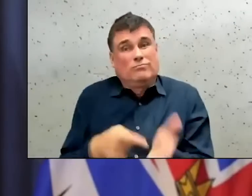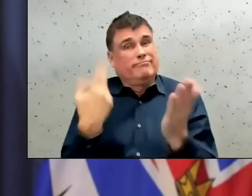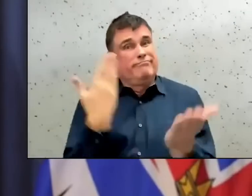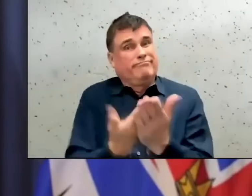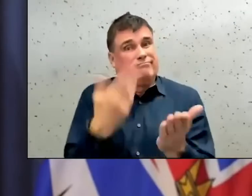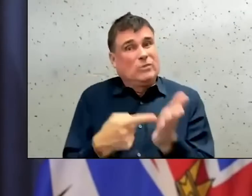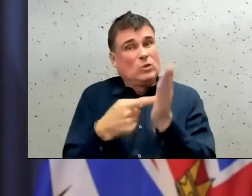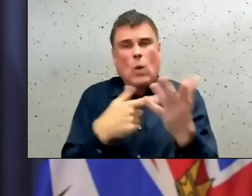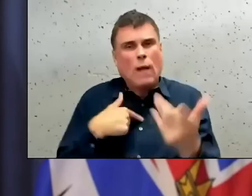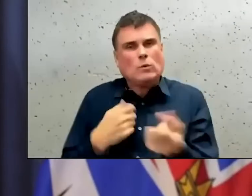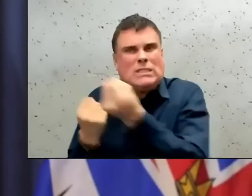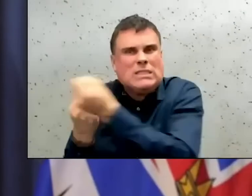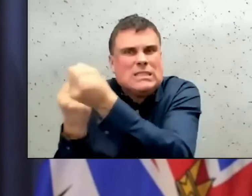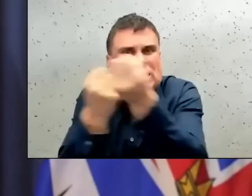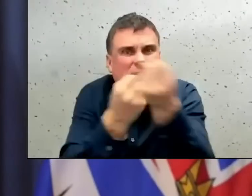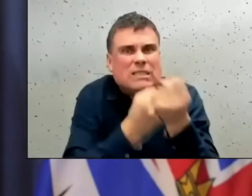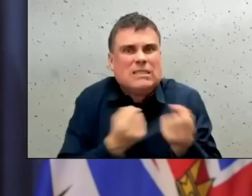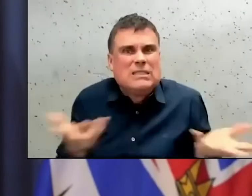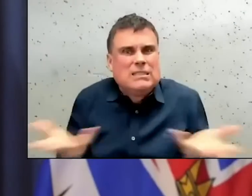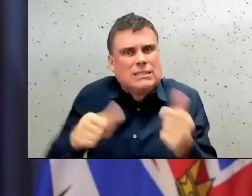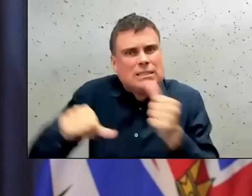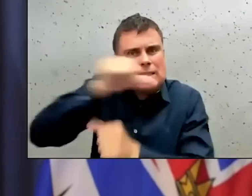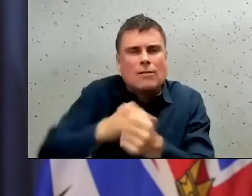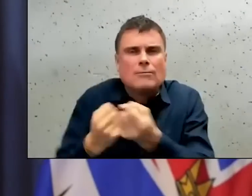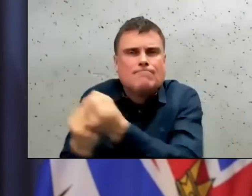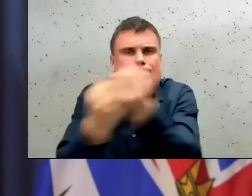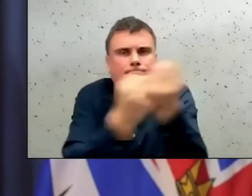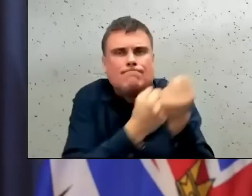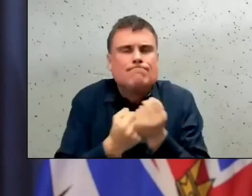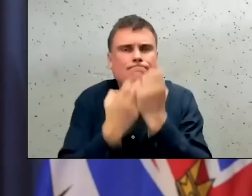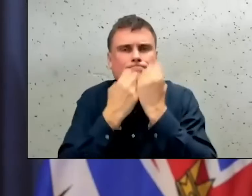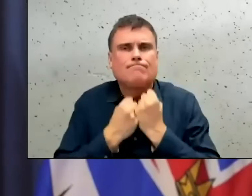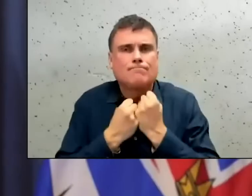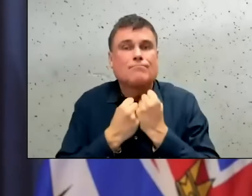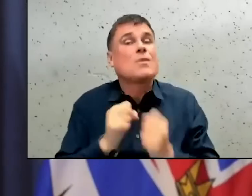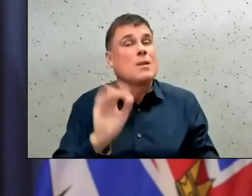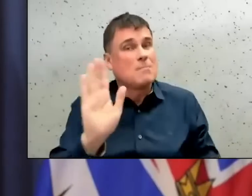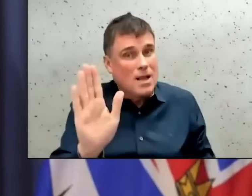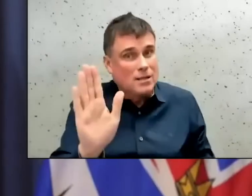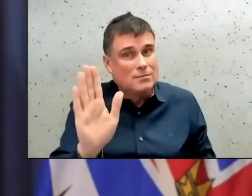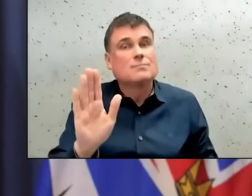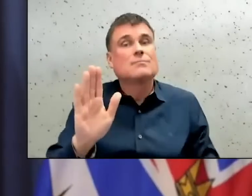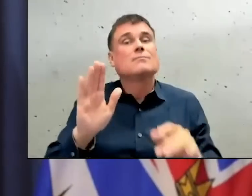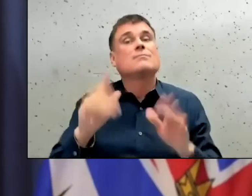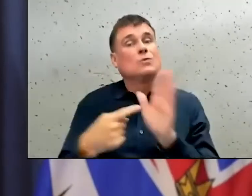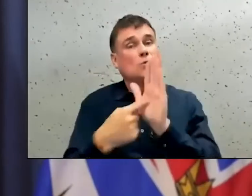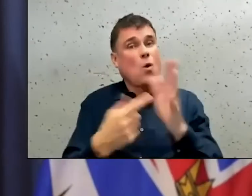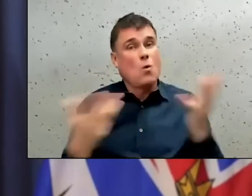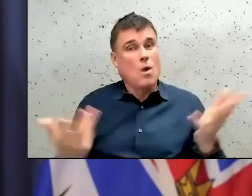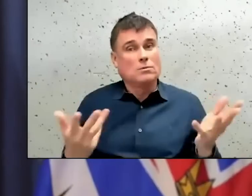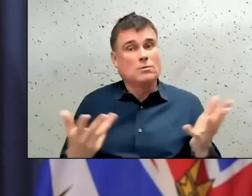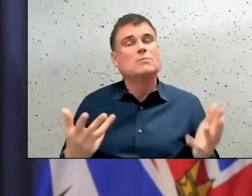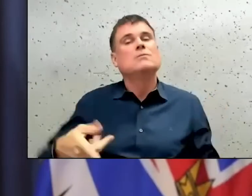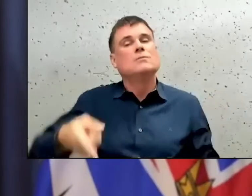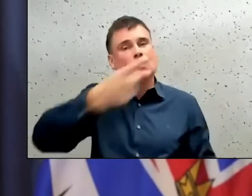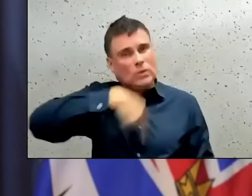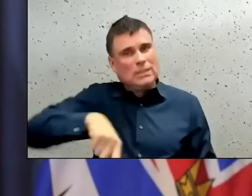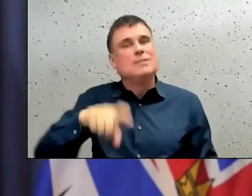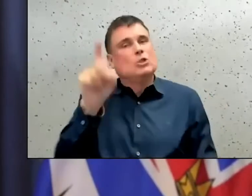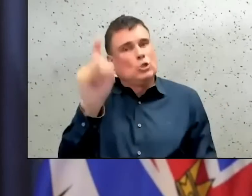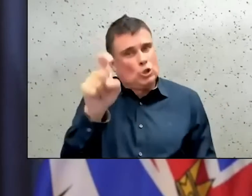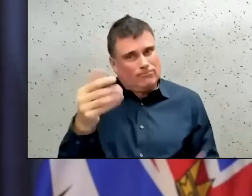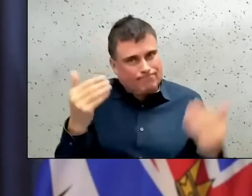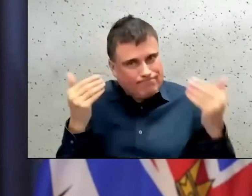pandemic, but it also shows the need for all of us now to get vaccinated against